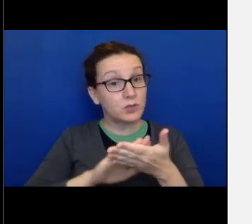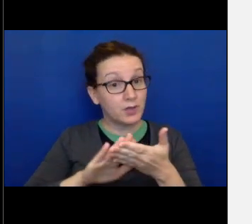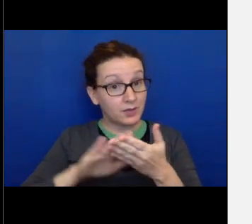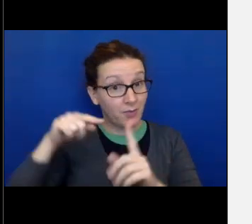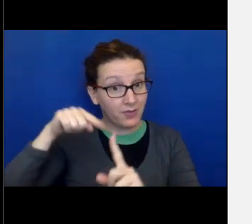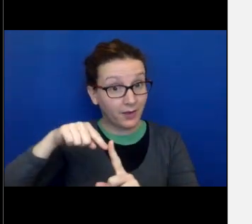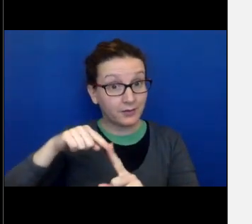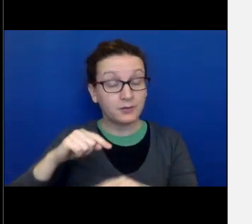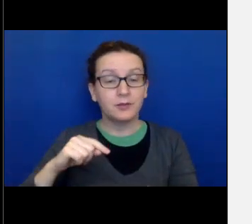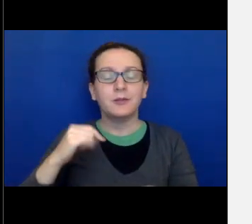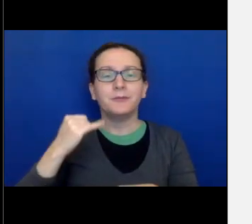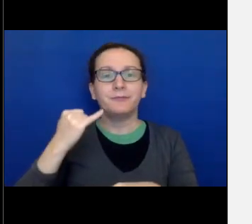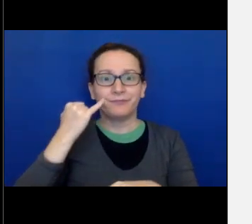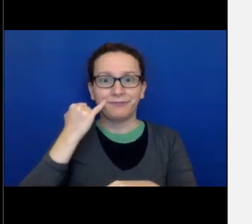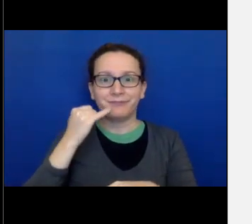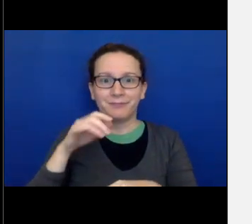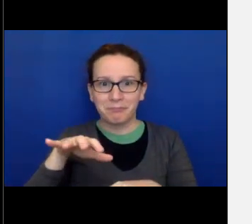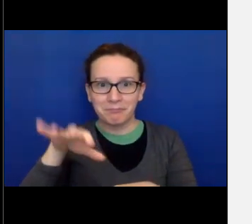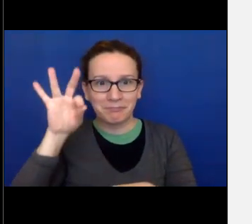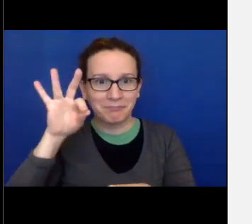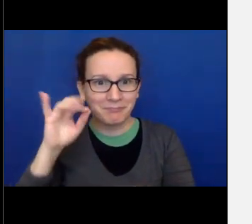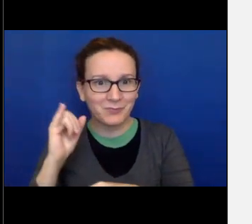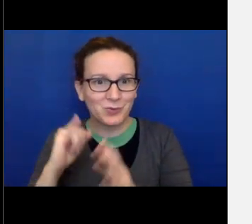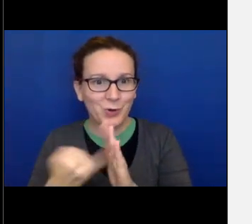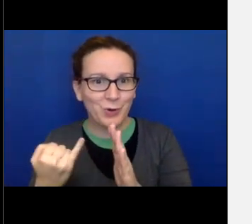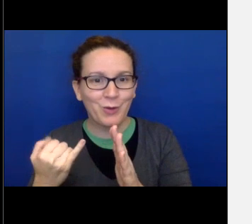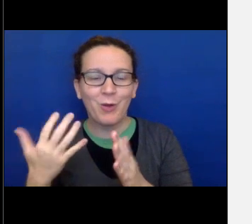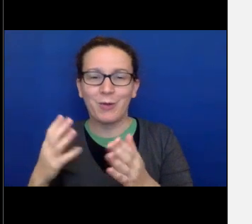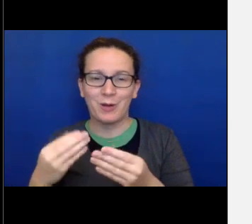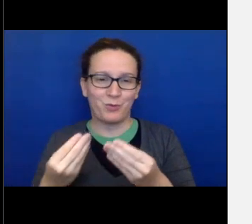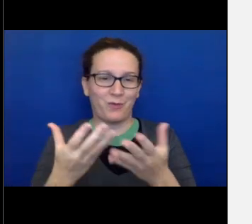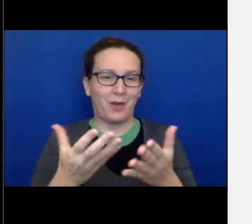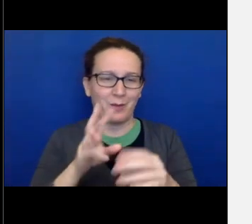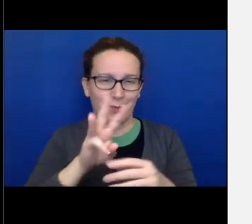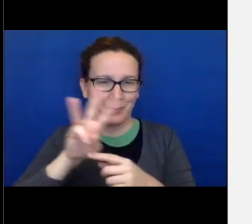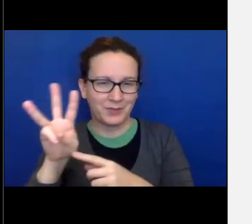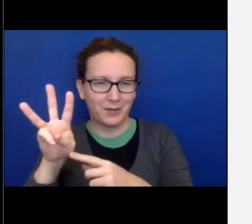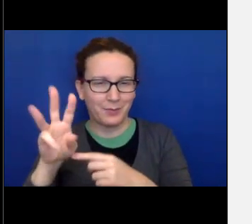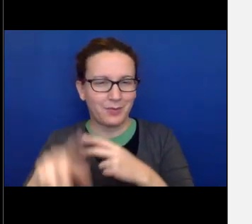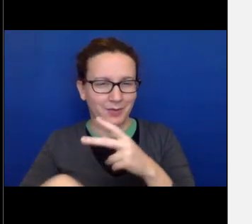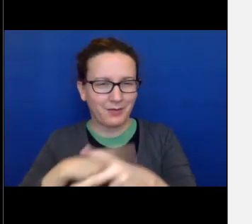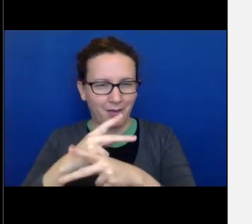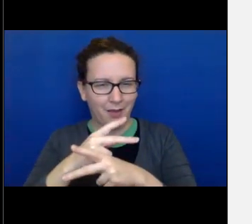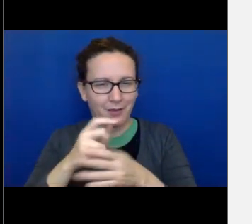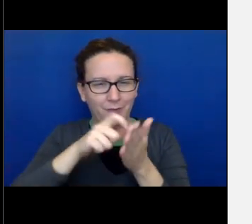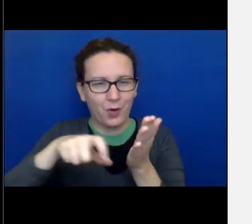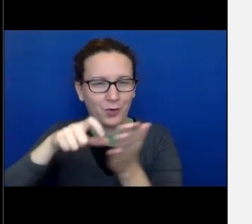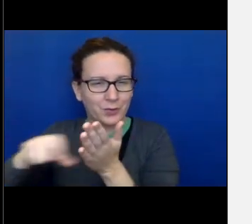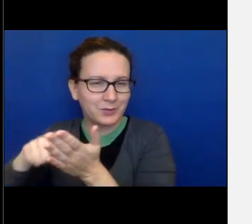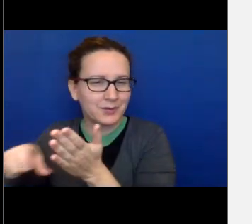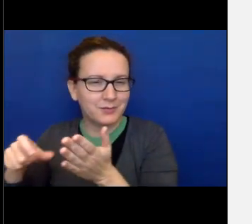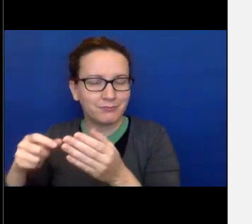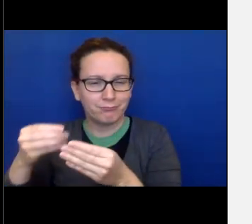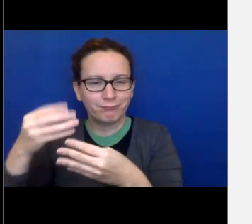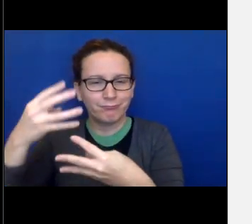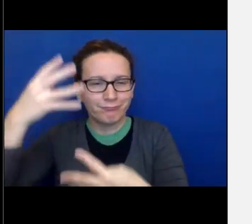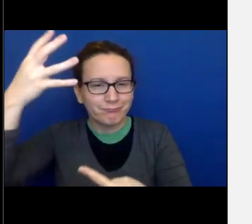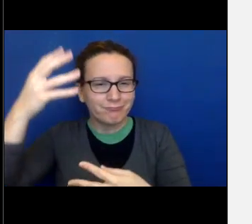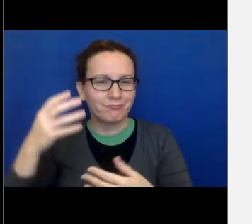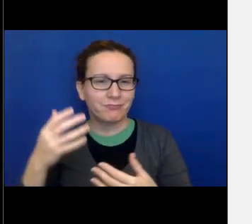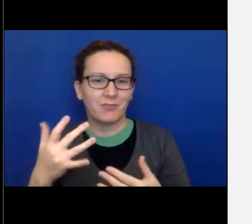when you go and locate the journal, they already provide for you on their website the kinds of pieces, right, they like to